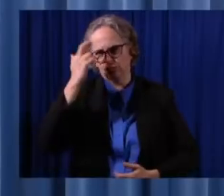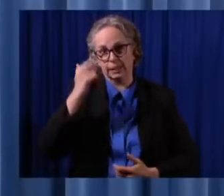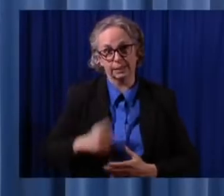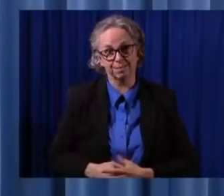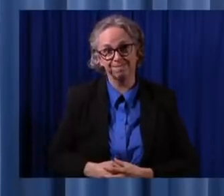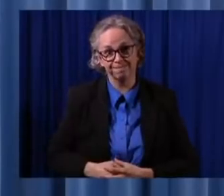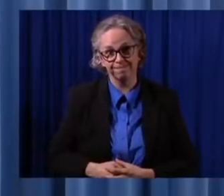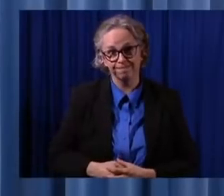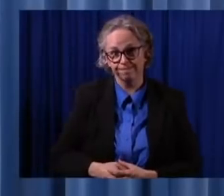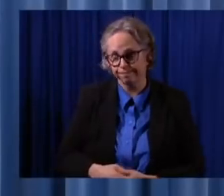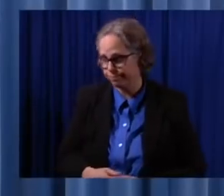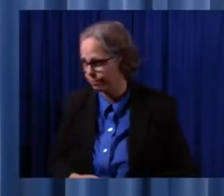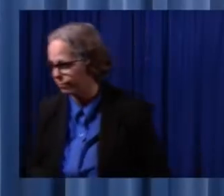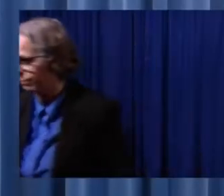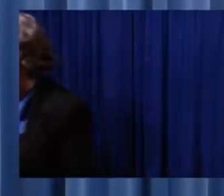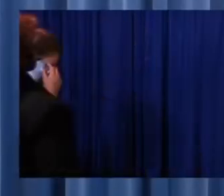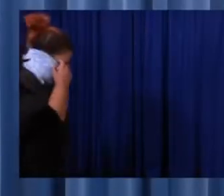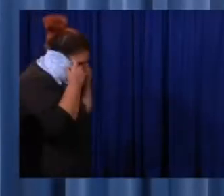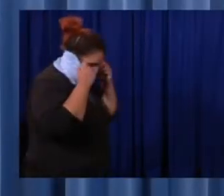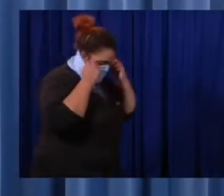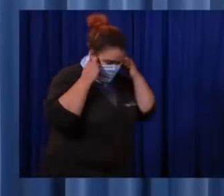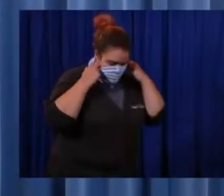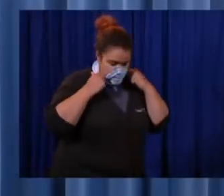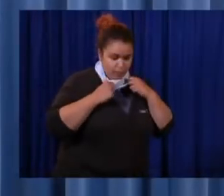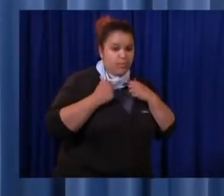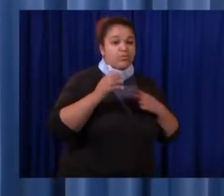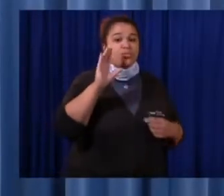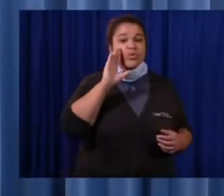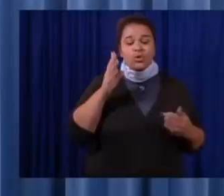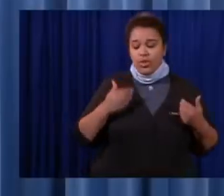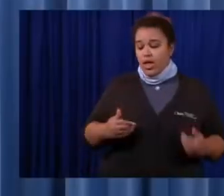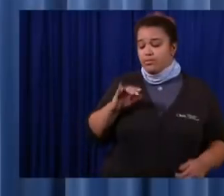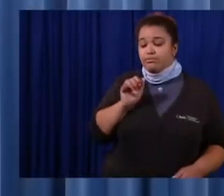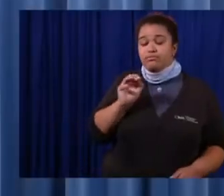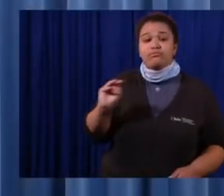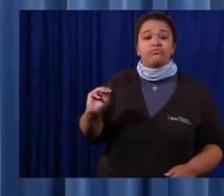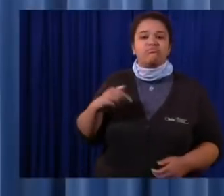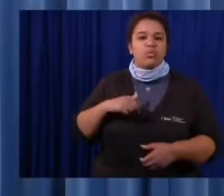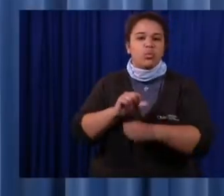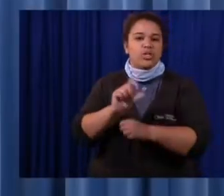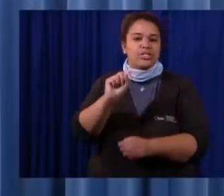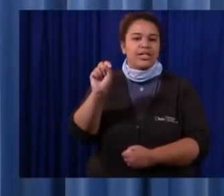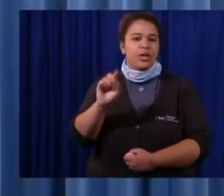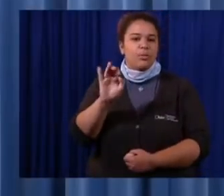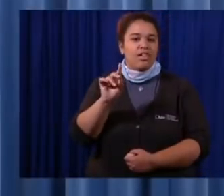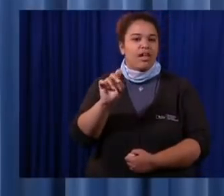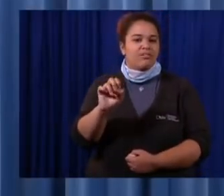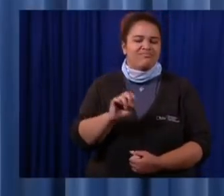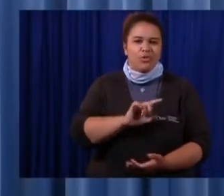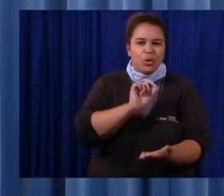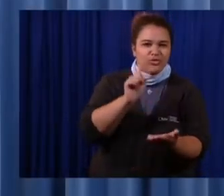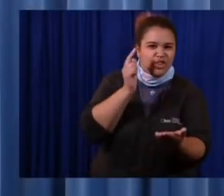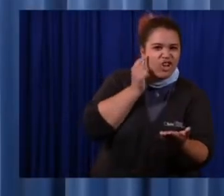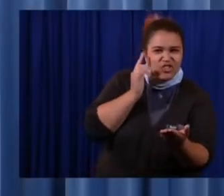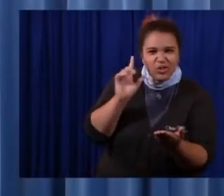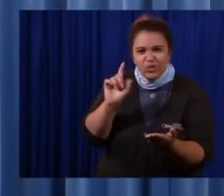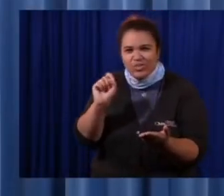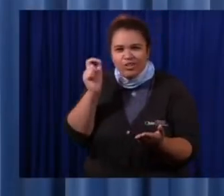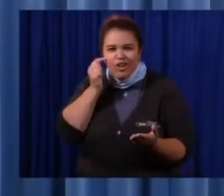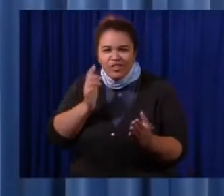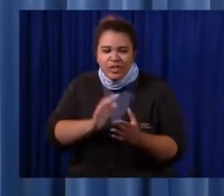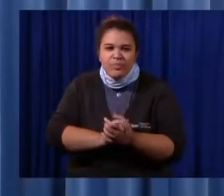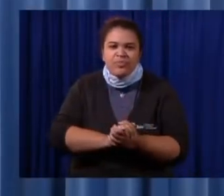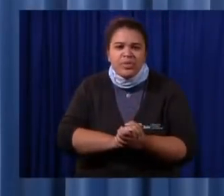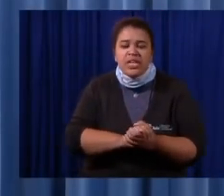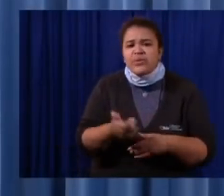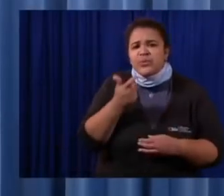Hello, Governor Jim Province with the Toledo Blade. This question is for you and for your Lieutenant Governor. You have asked union employees to come back